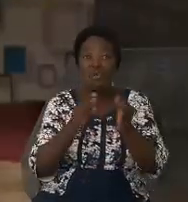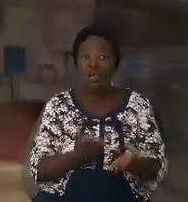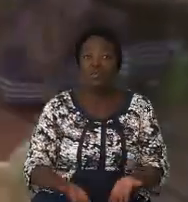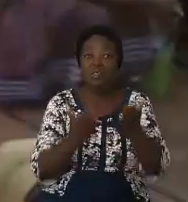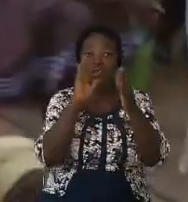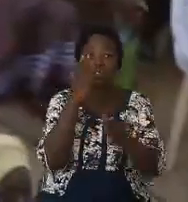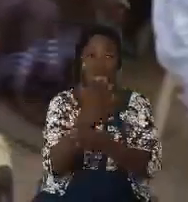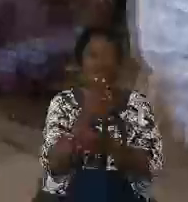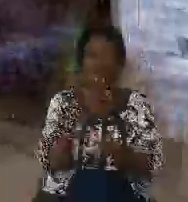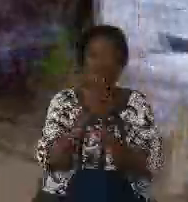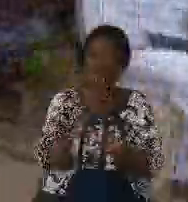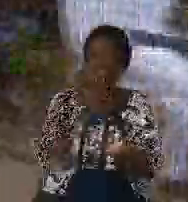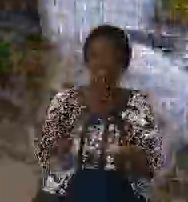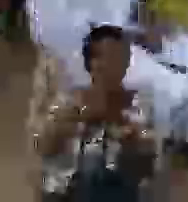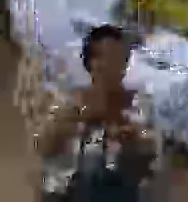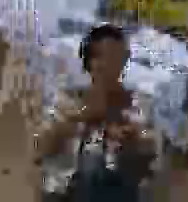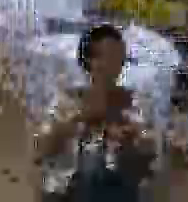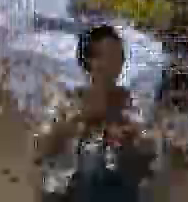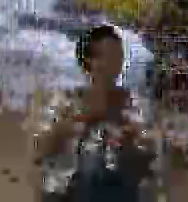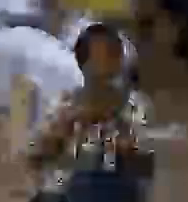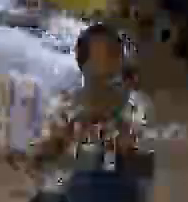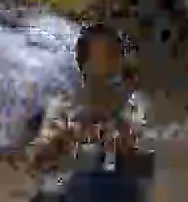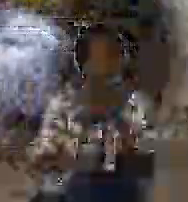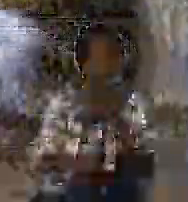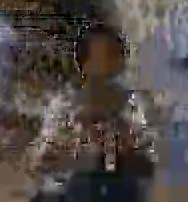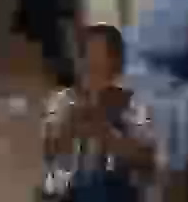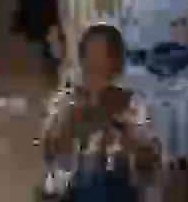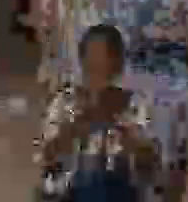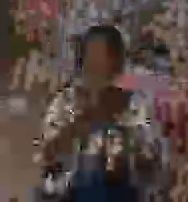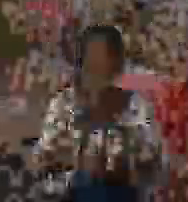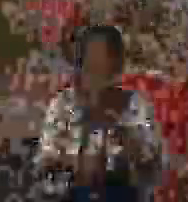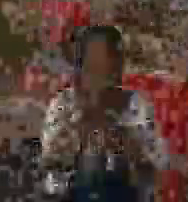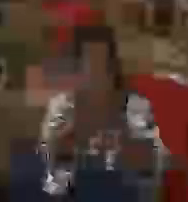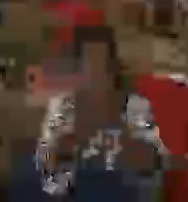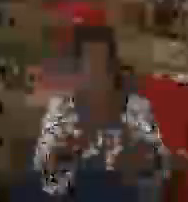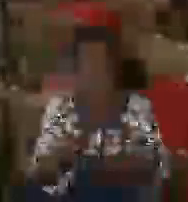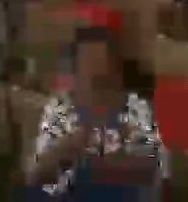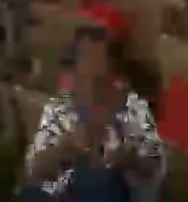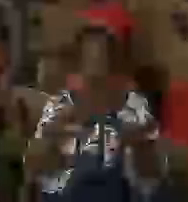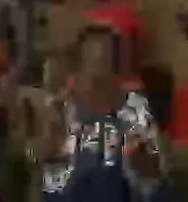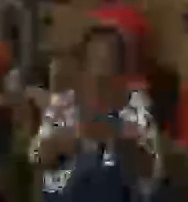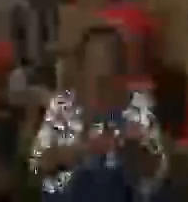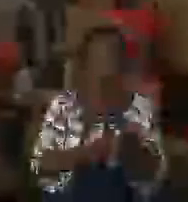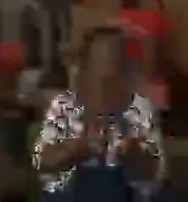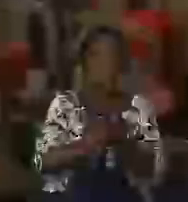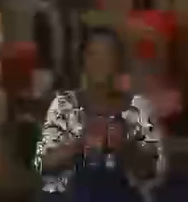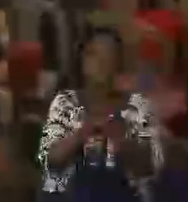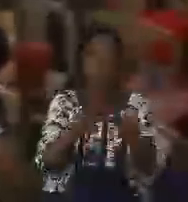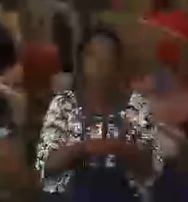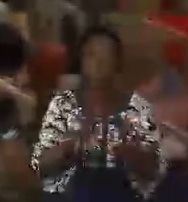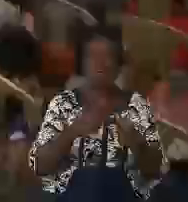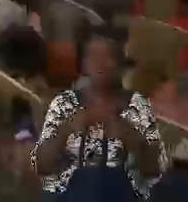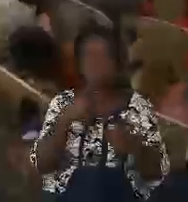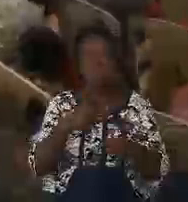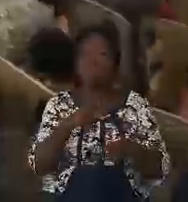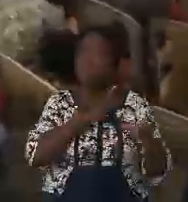for you. Glorious day for you. If you're raising up your hand, please stand up right there. God bless you. God bless you. God bless you. Yes,